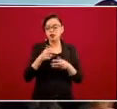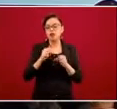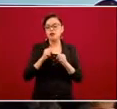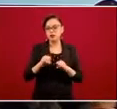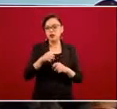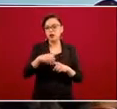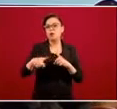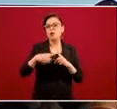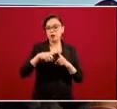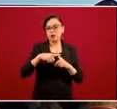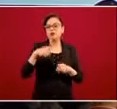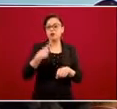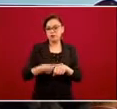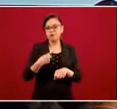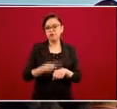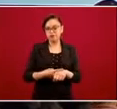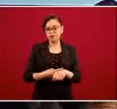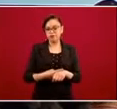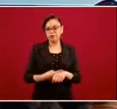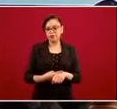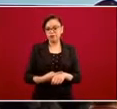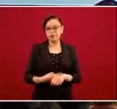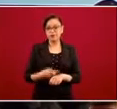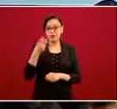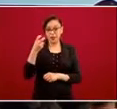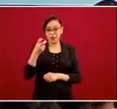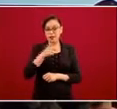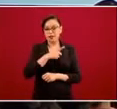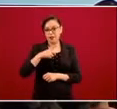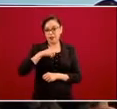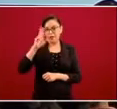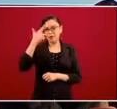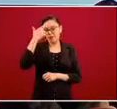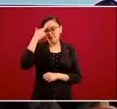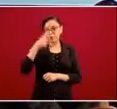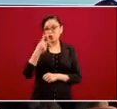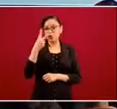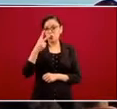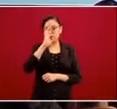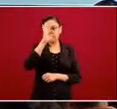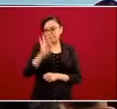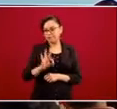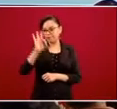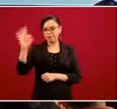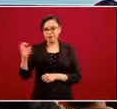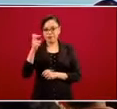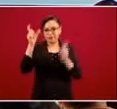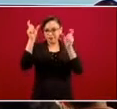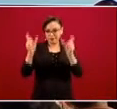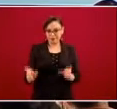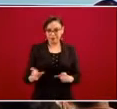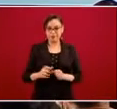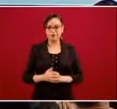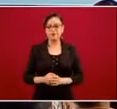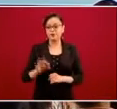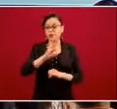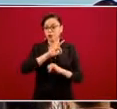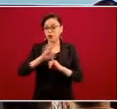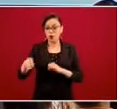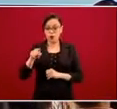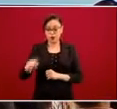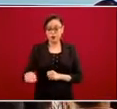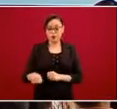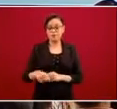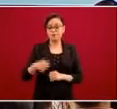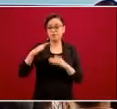the percentage of positive results out of tests that were done to patients in the monitoring